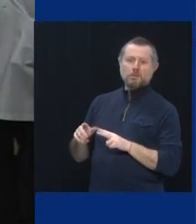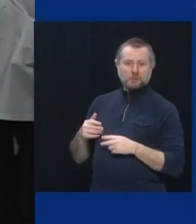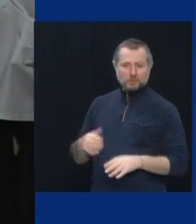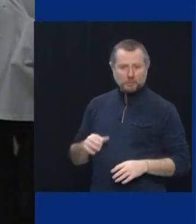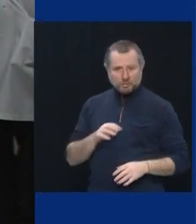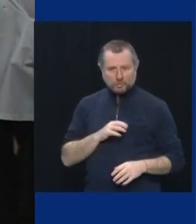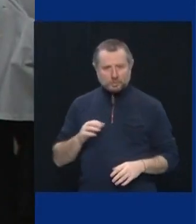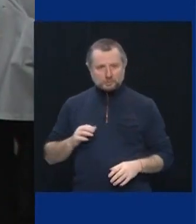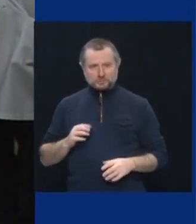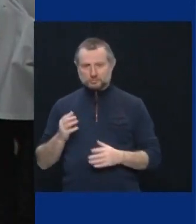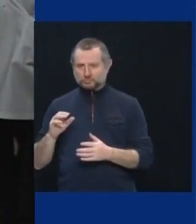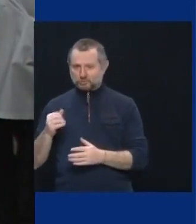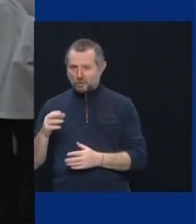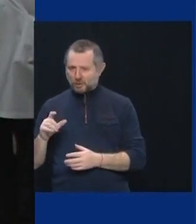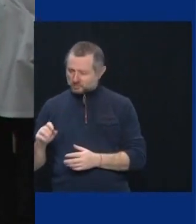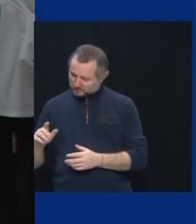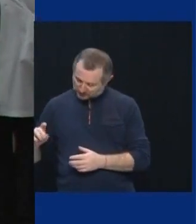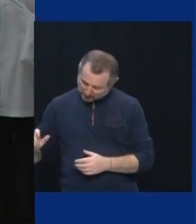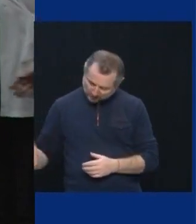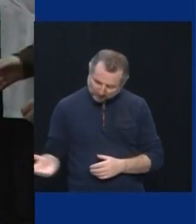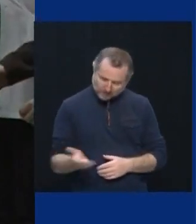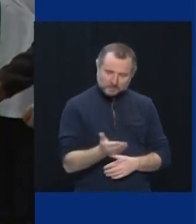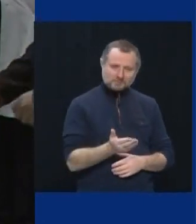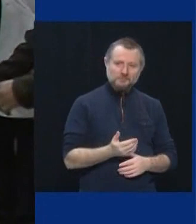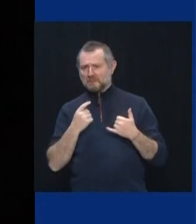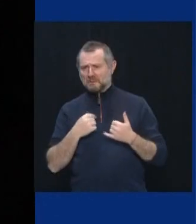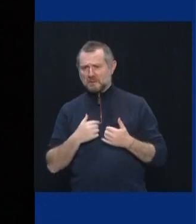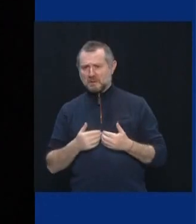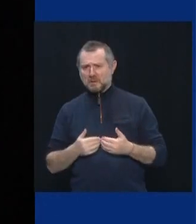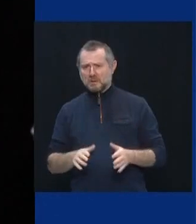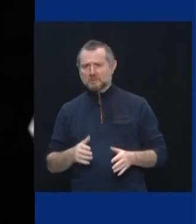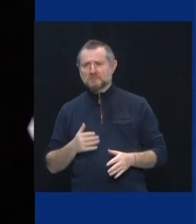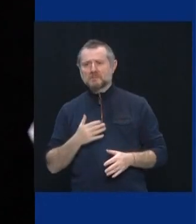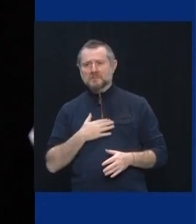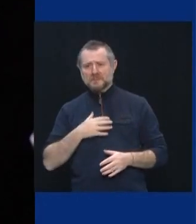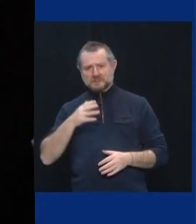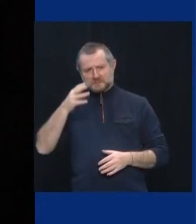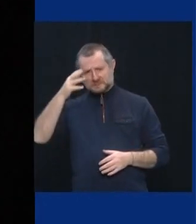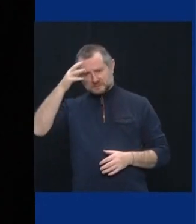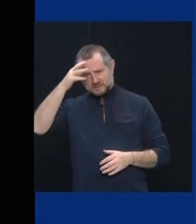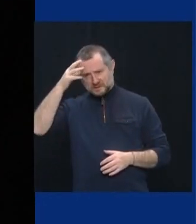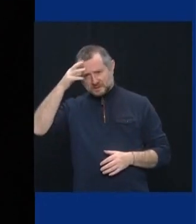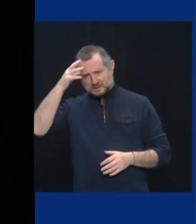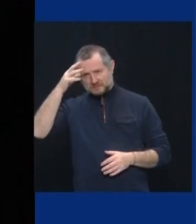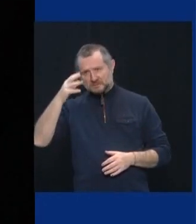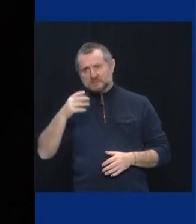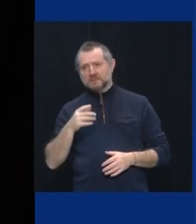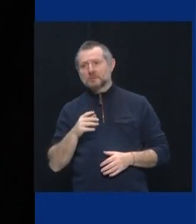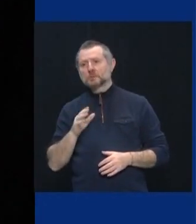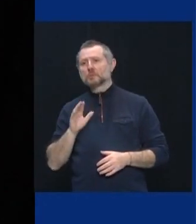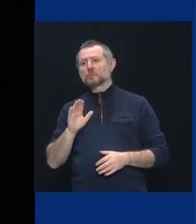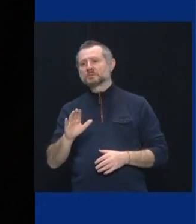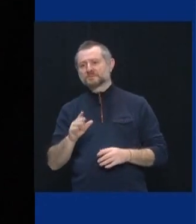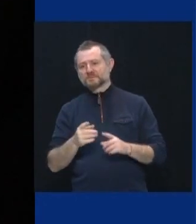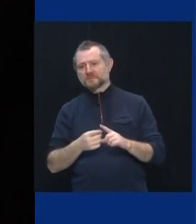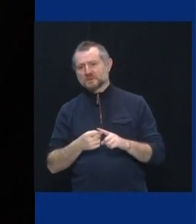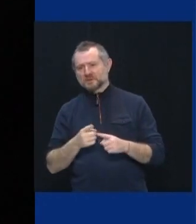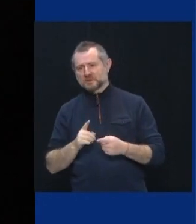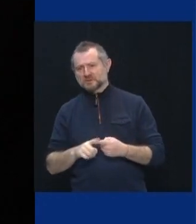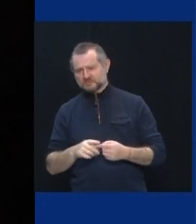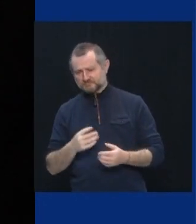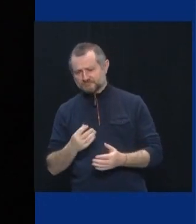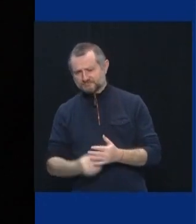other politicians like former Congressman Charles Rangel. Now, Rangel said due process was crucial in these cases of